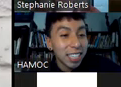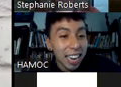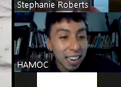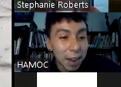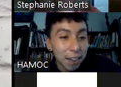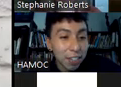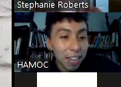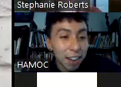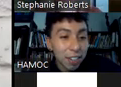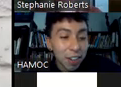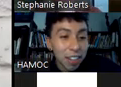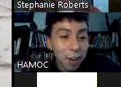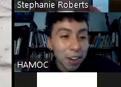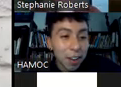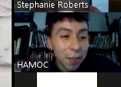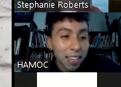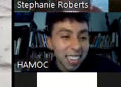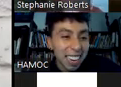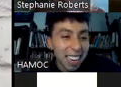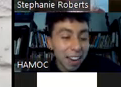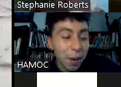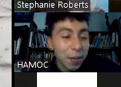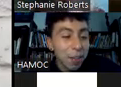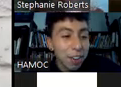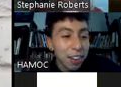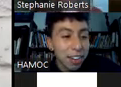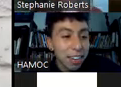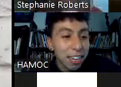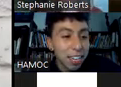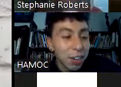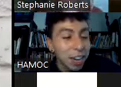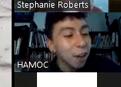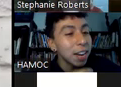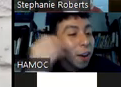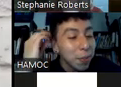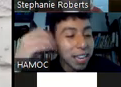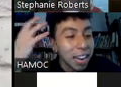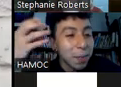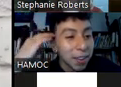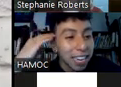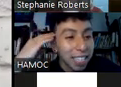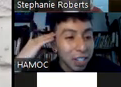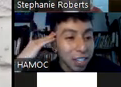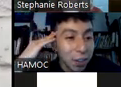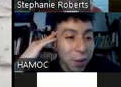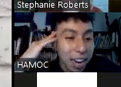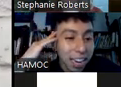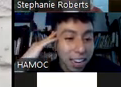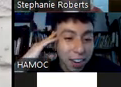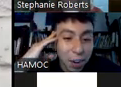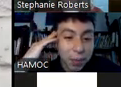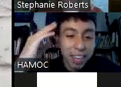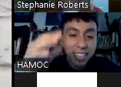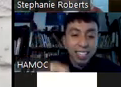I have to say, I might have to look that one up because, yeah, I've never, now I'm thinking about it in such a different